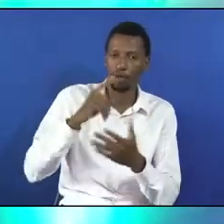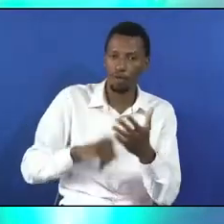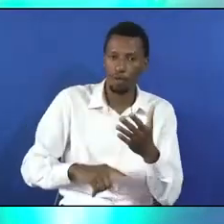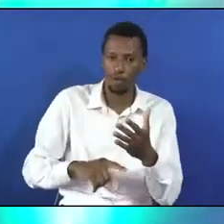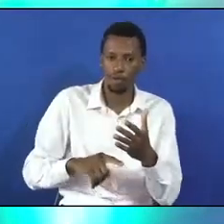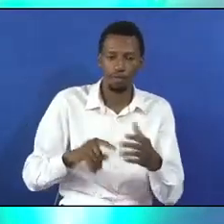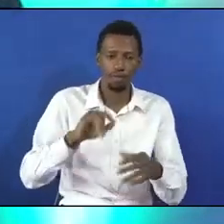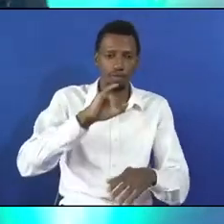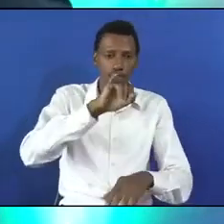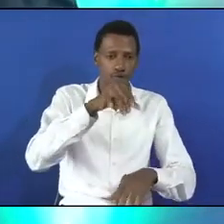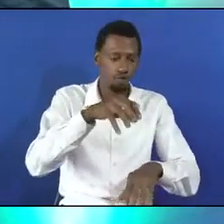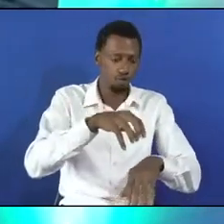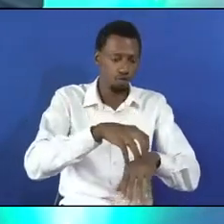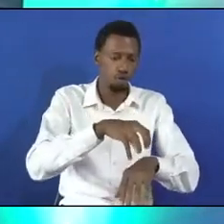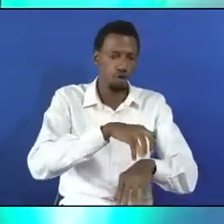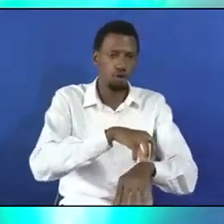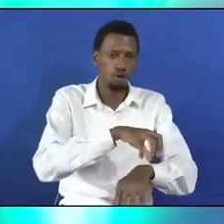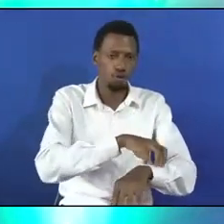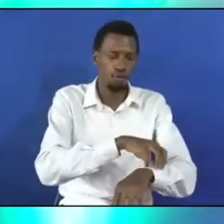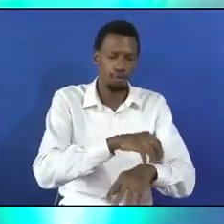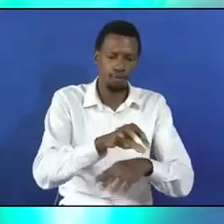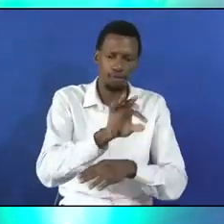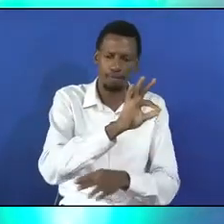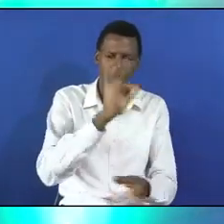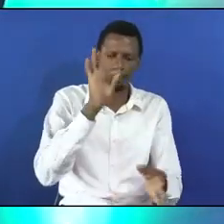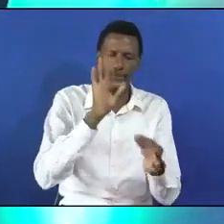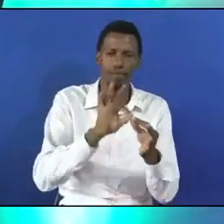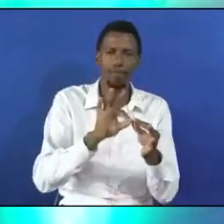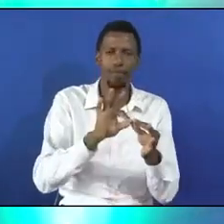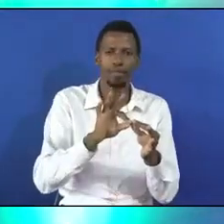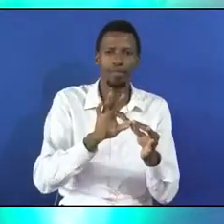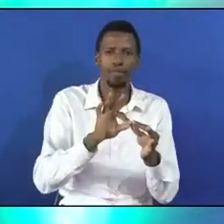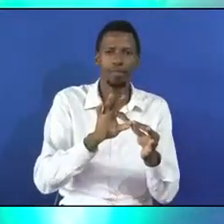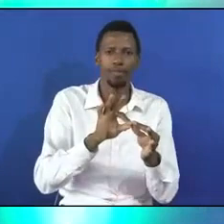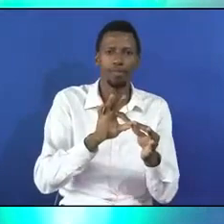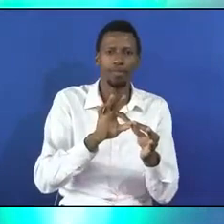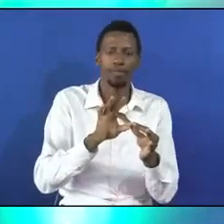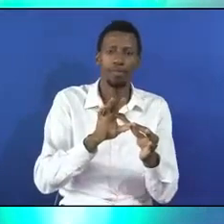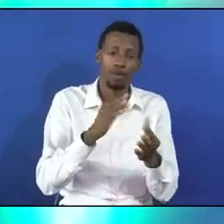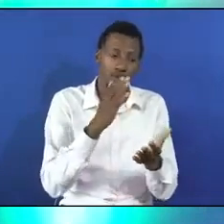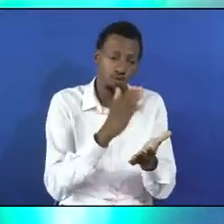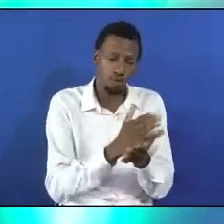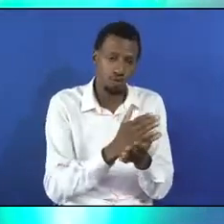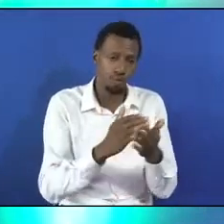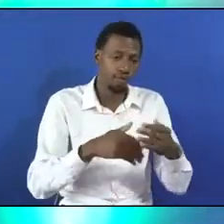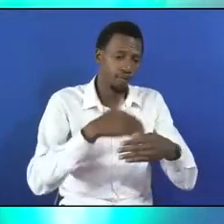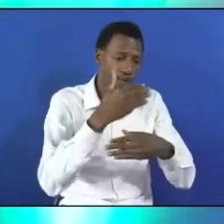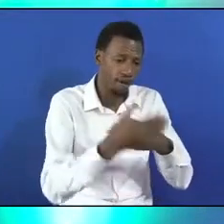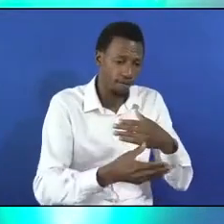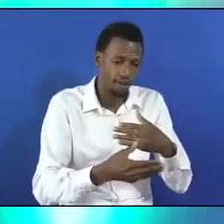perfect, he was indeed perfect, because even after the trials that the devil brought